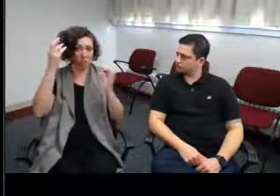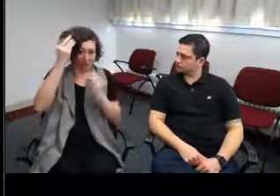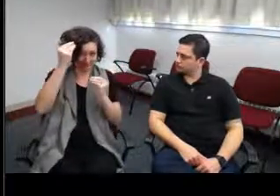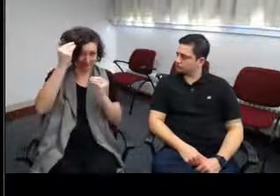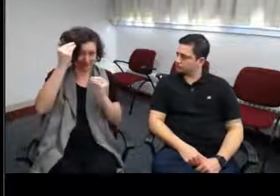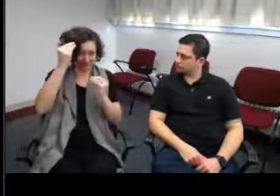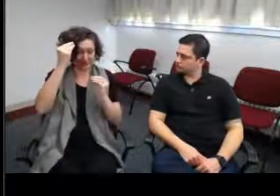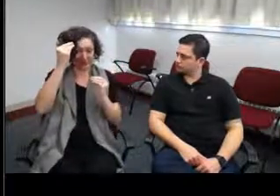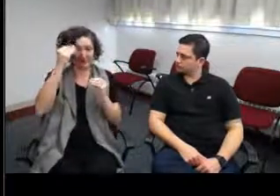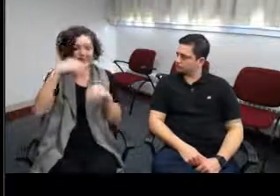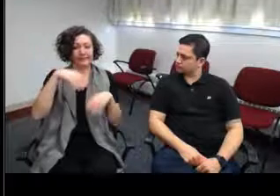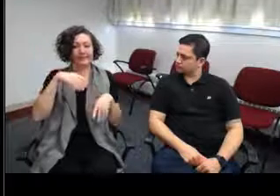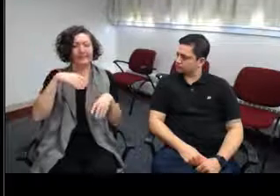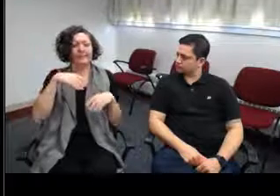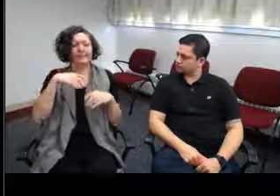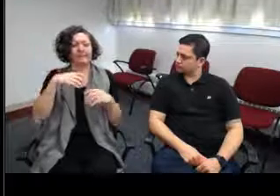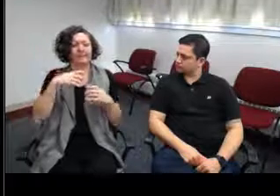negative thoughts